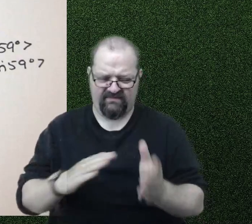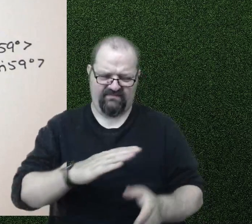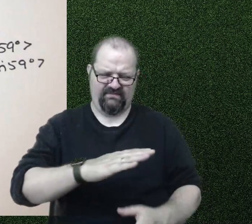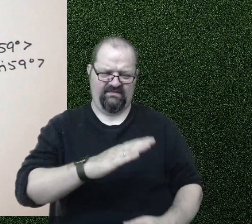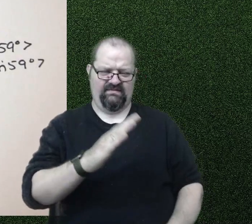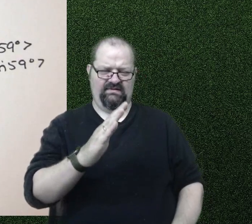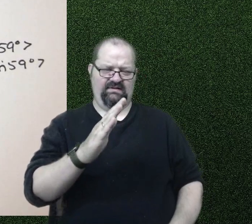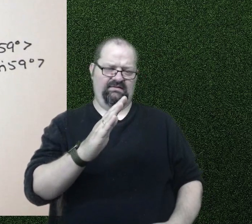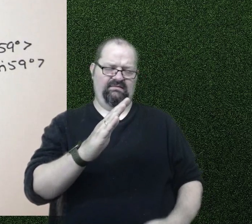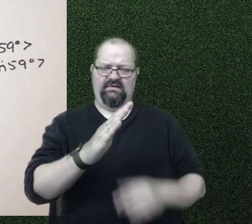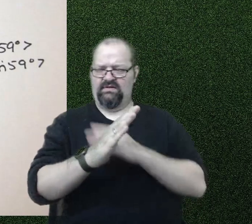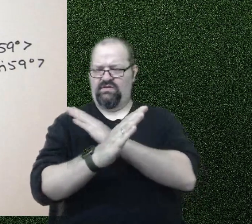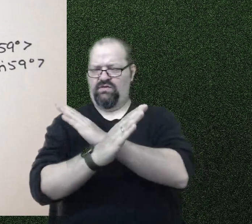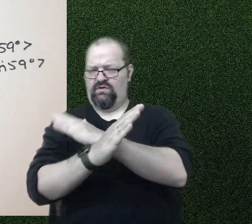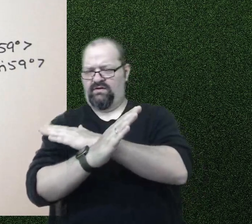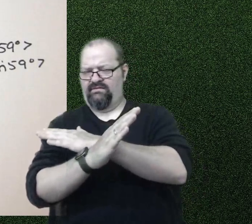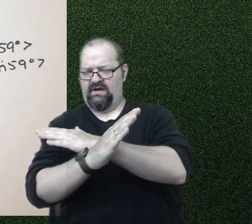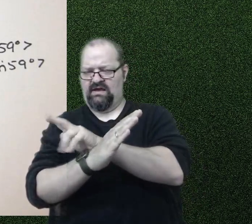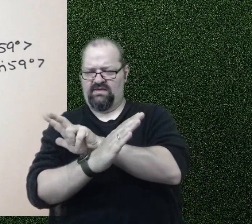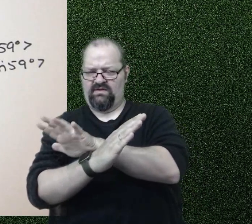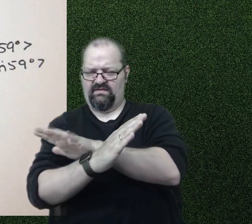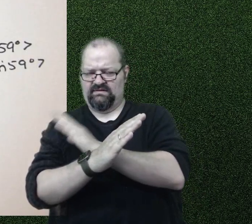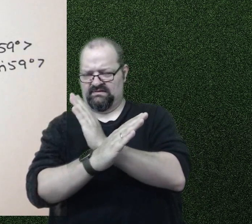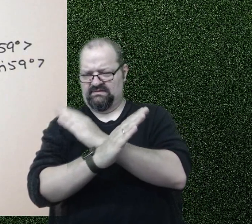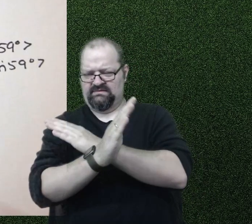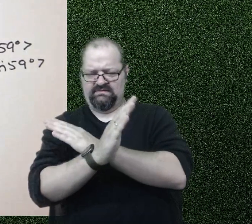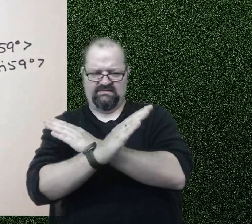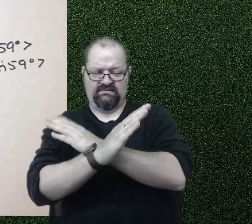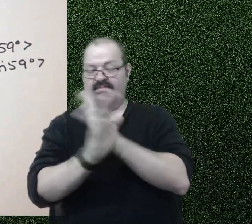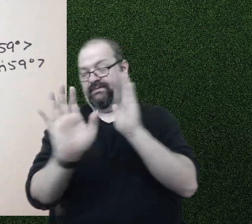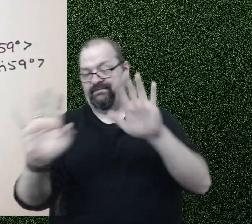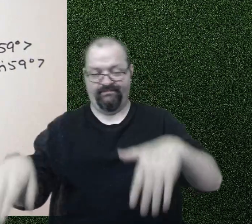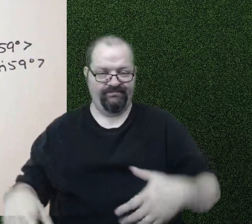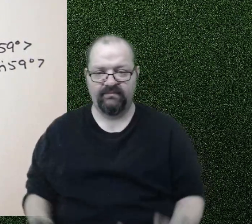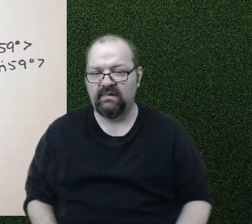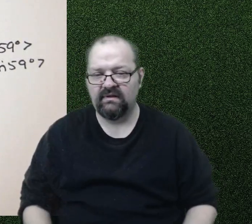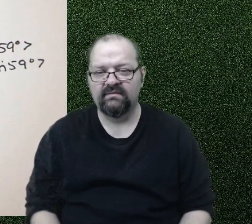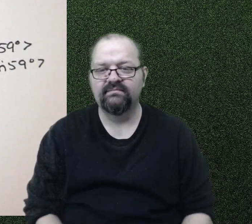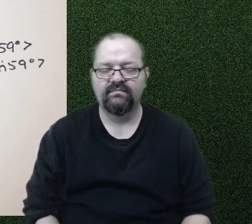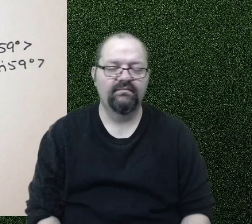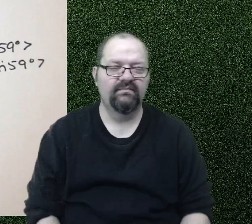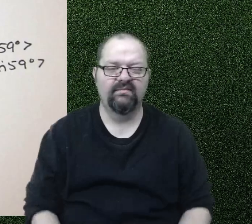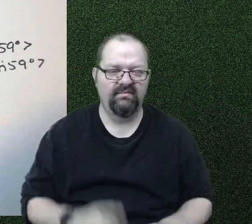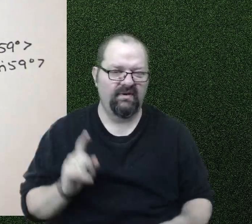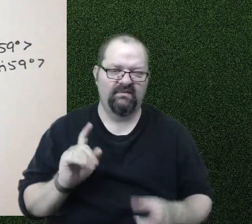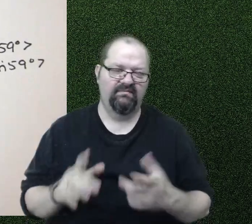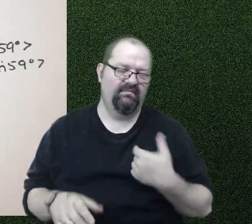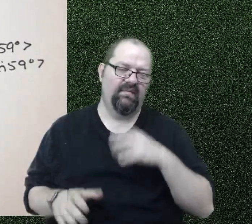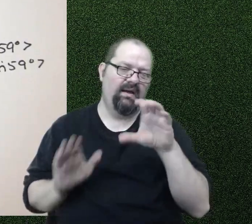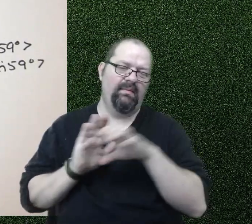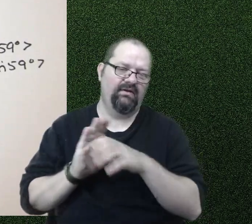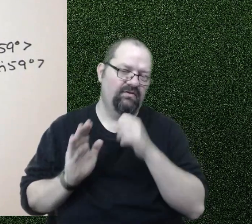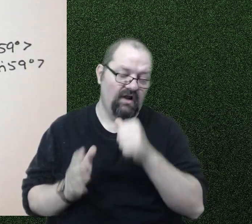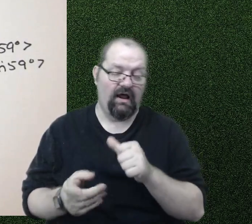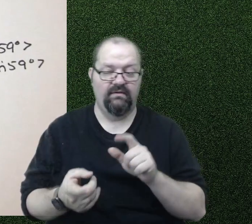It's closer to 2/3 of 90, not whatever that is.